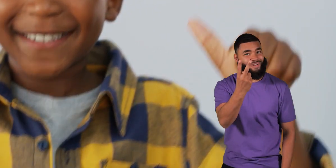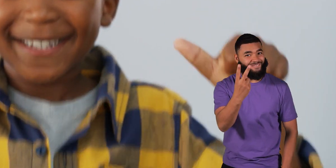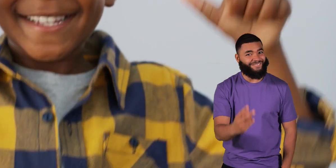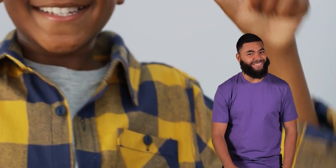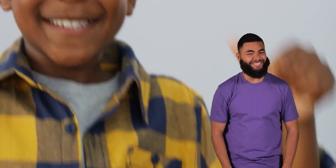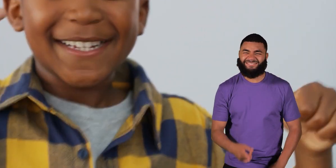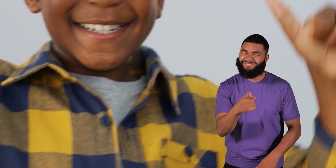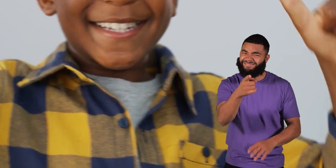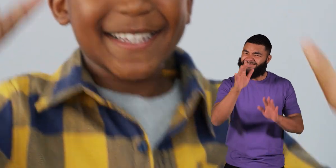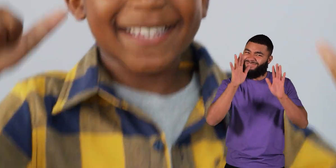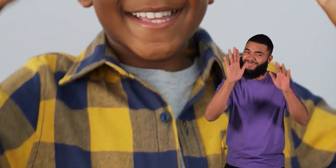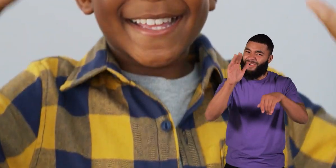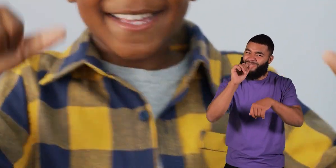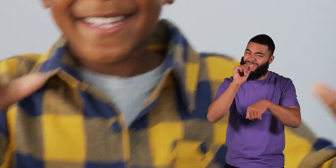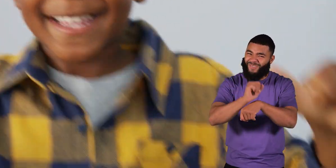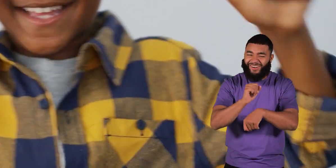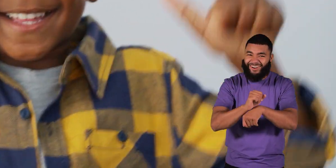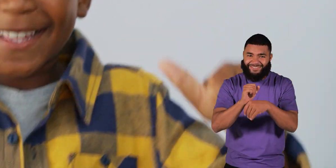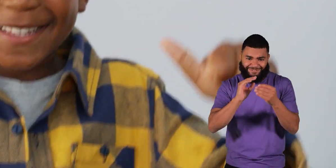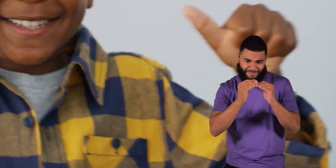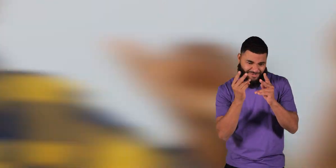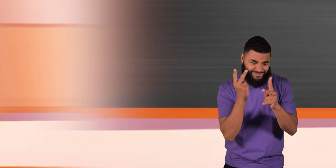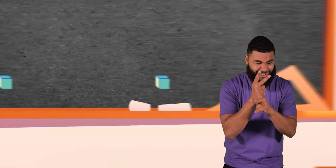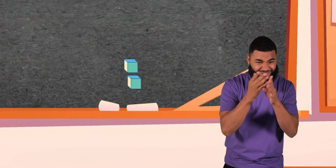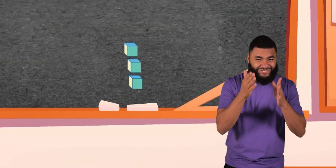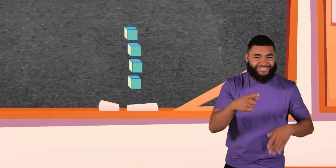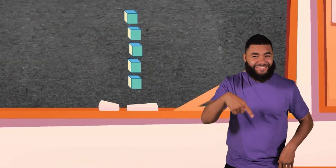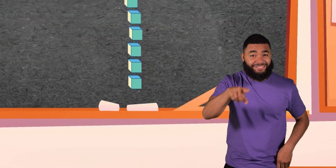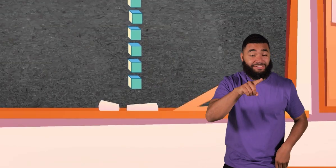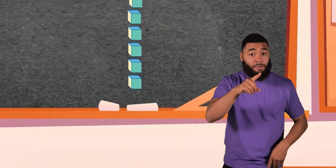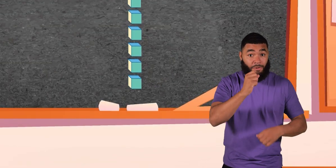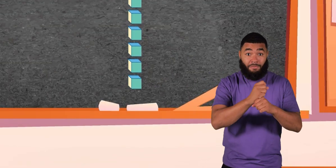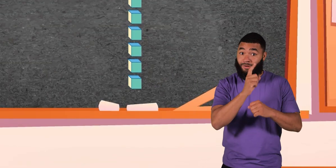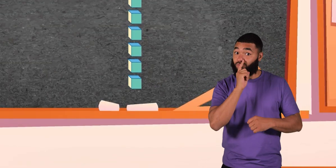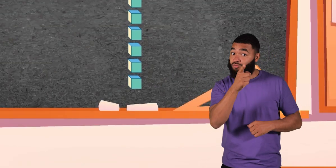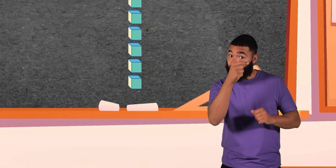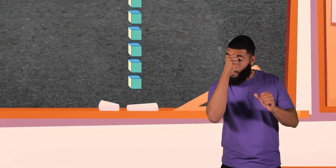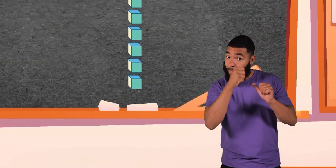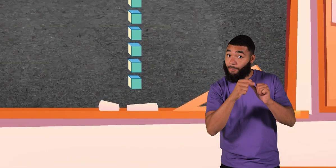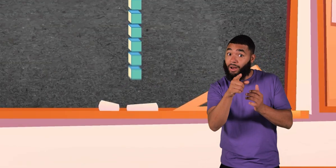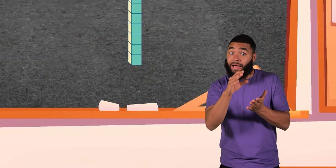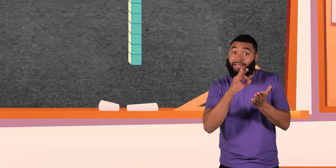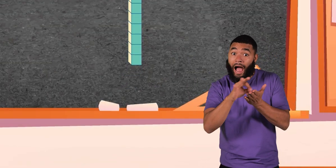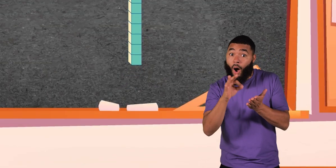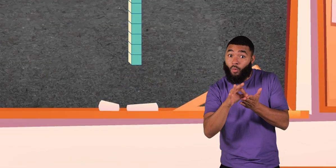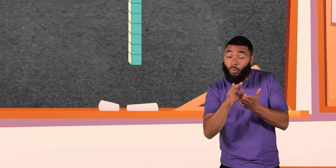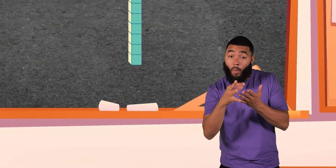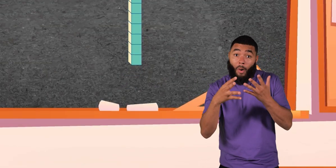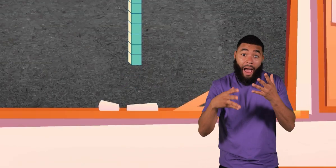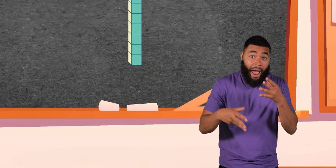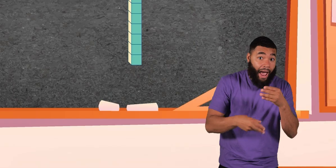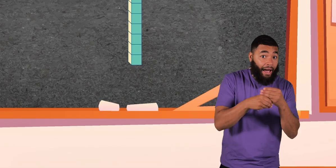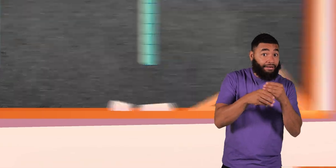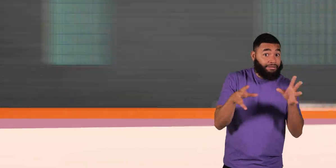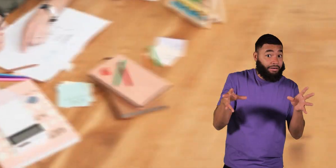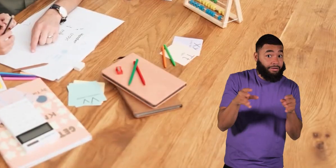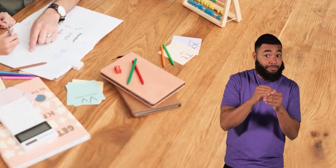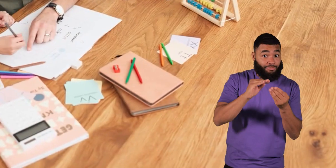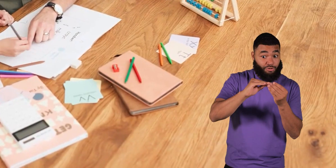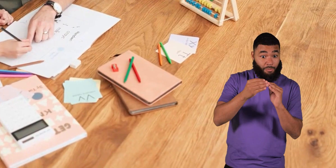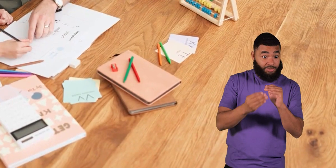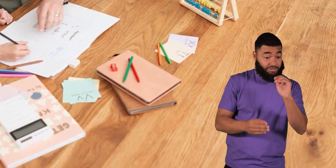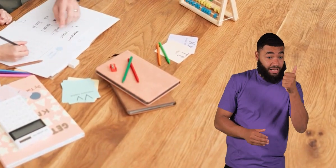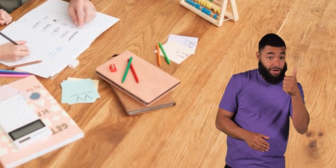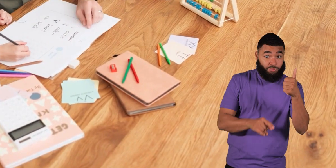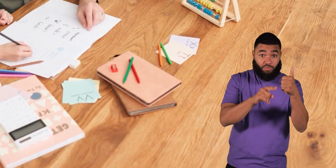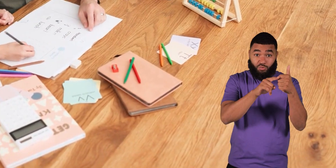great work number crunchers. make sure you remember that when you are counting or adding, the